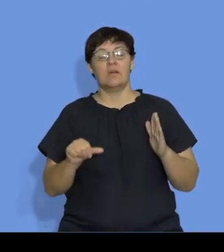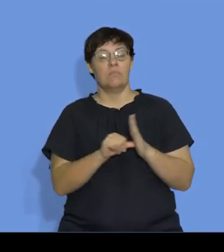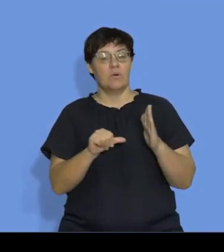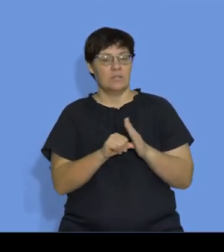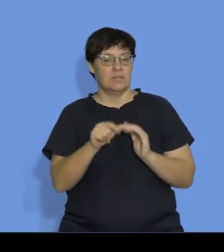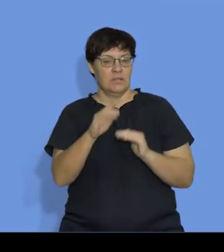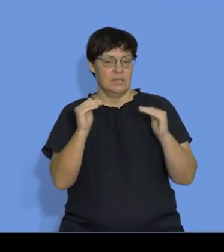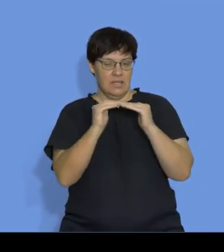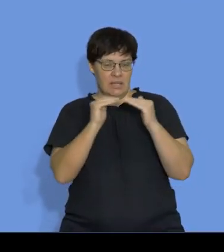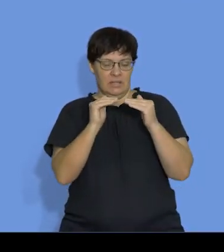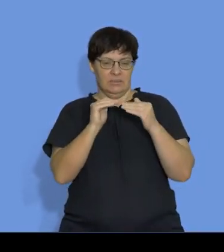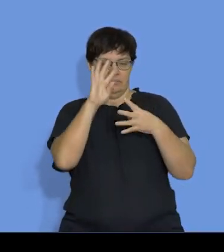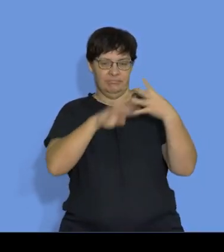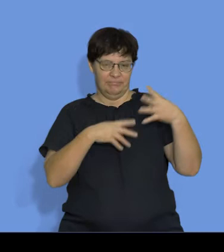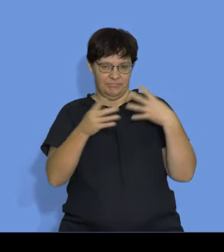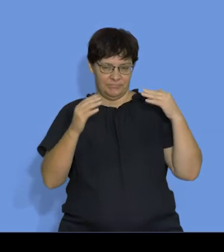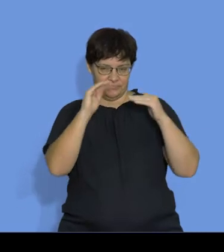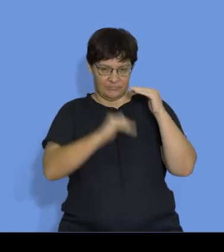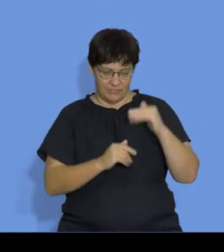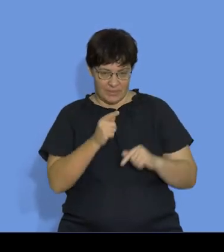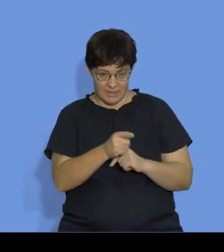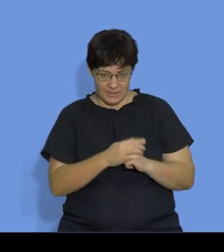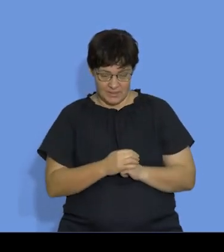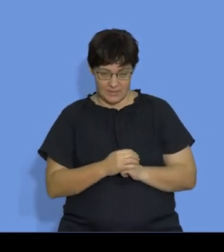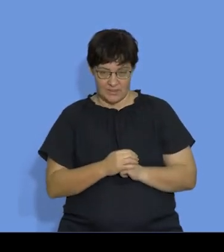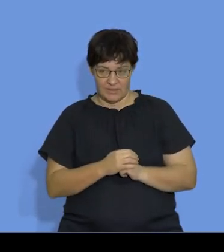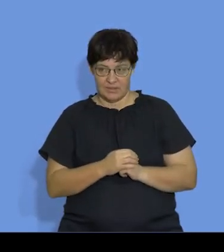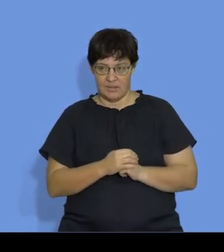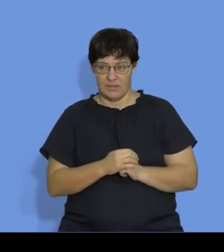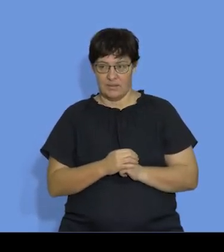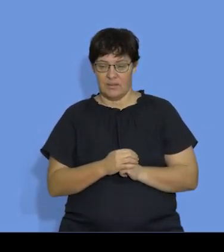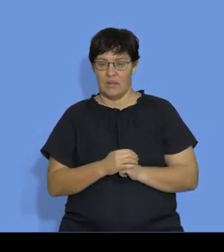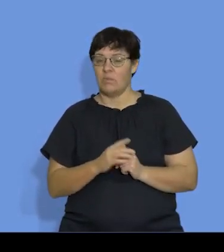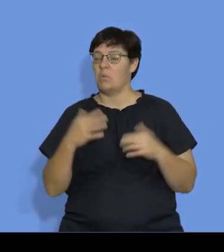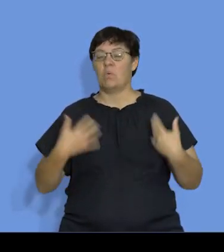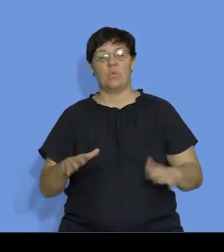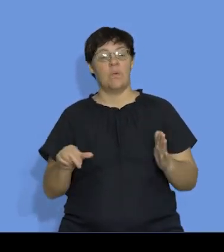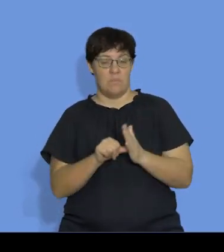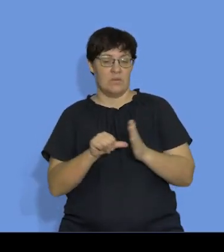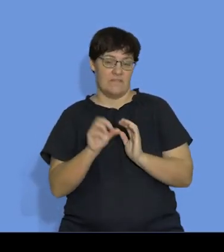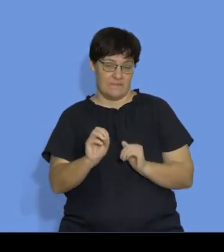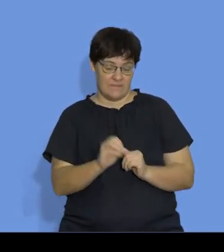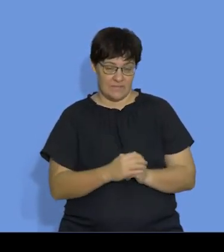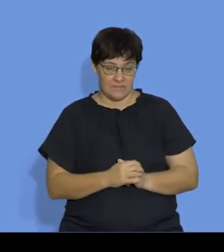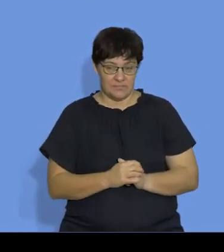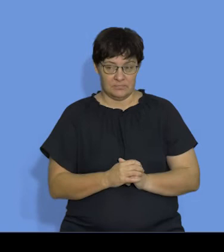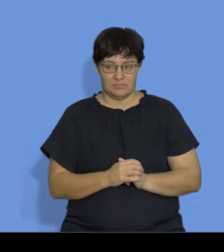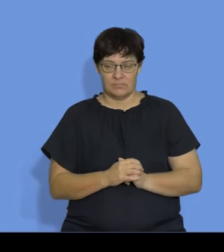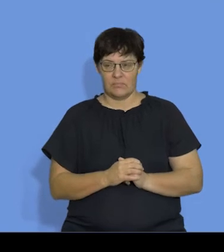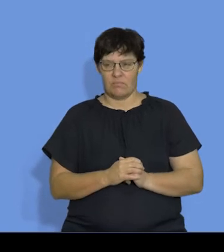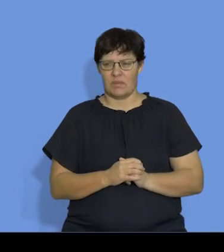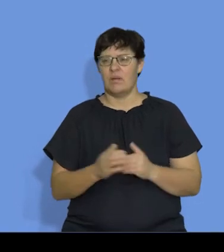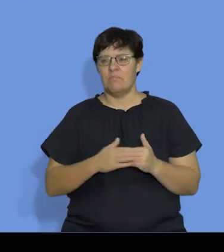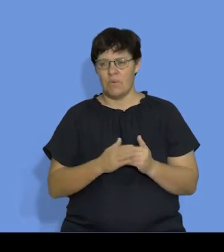standard table of standard reduction potential table cannot be overemphasized, therefore. Right. So here is